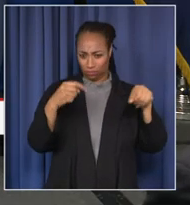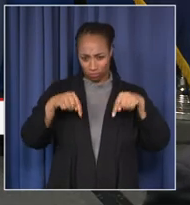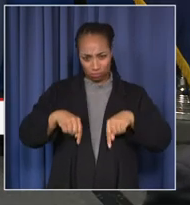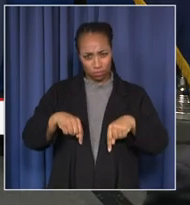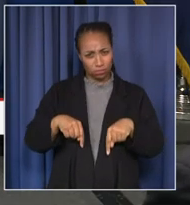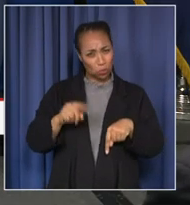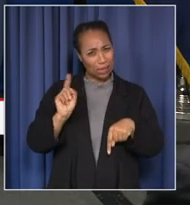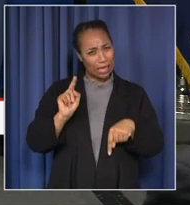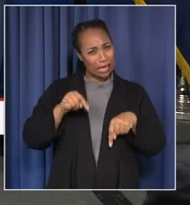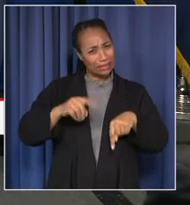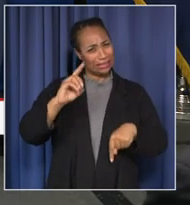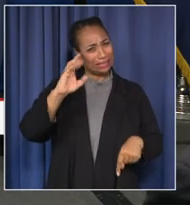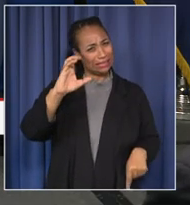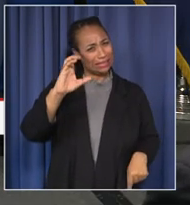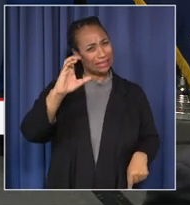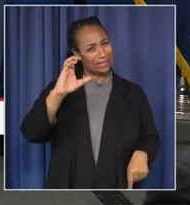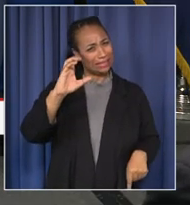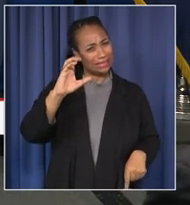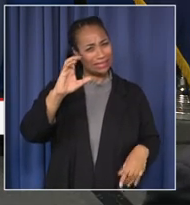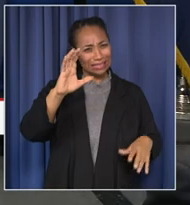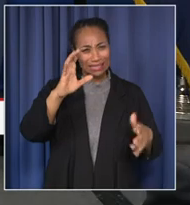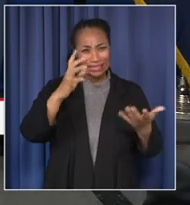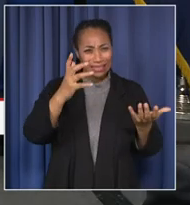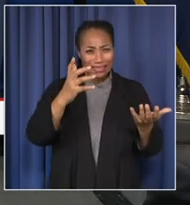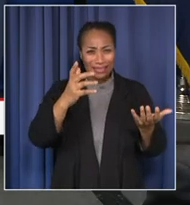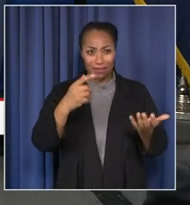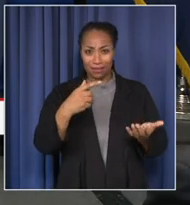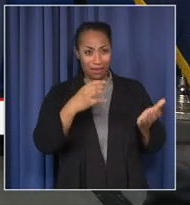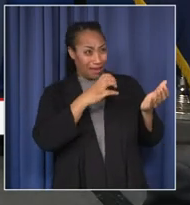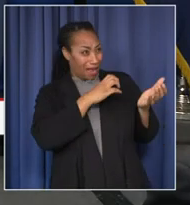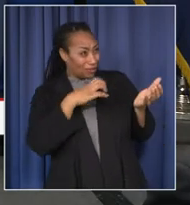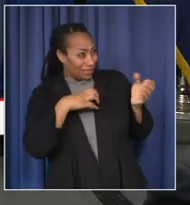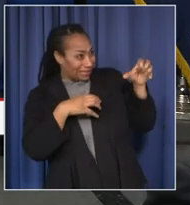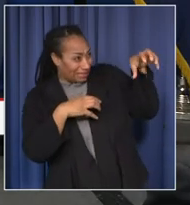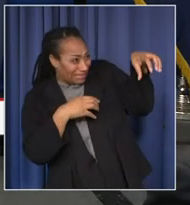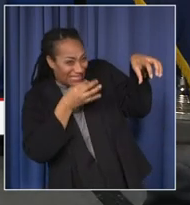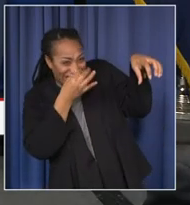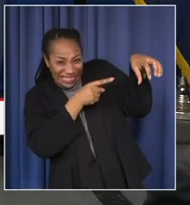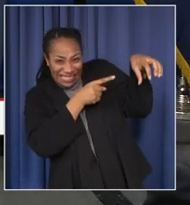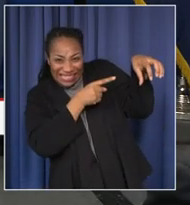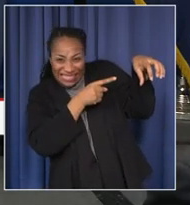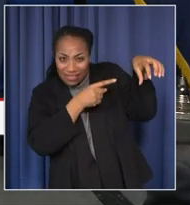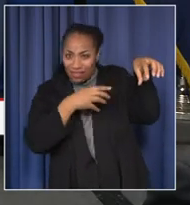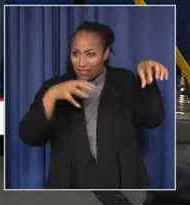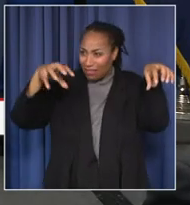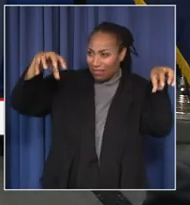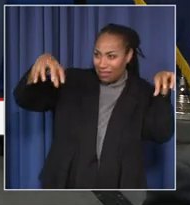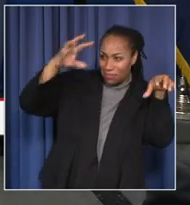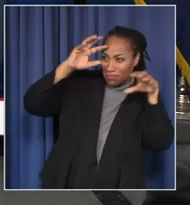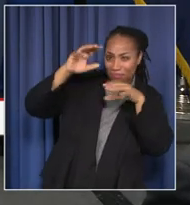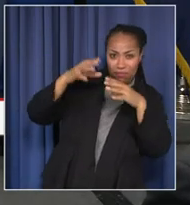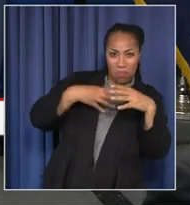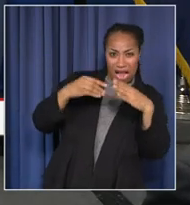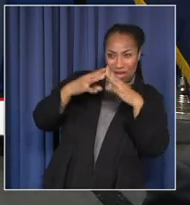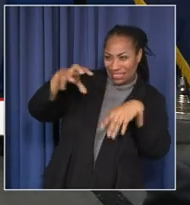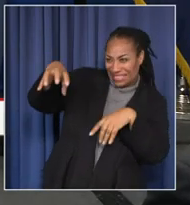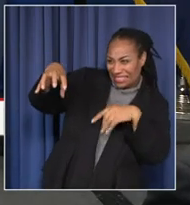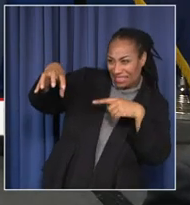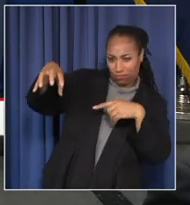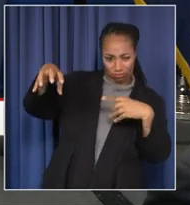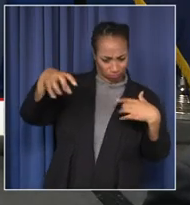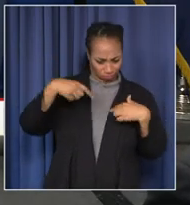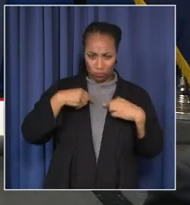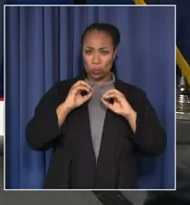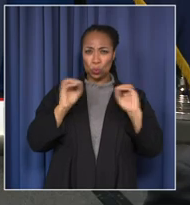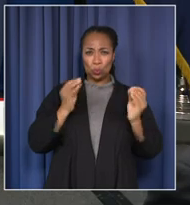not to tell you that your question wasn't the right question, but the question for us is how do we maintain the pathway to